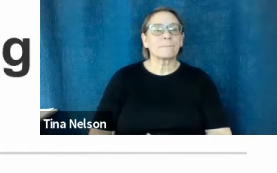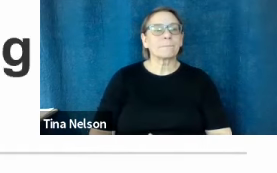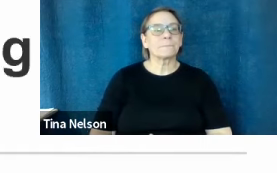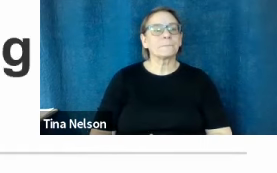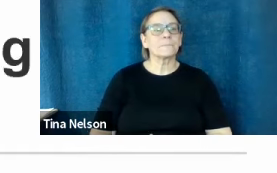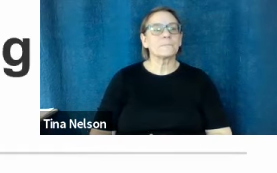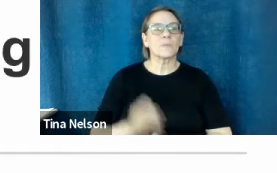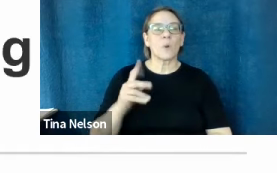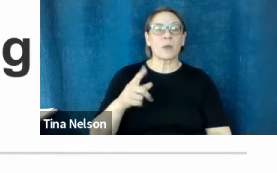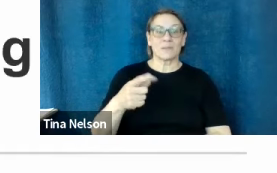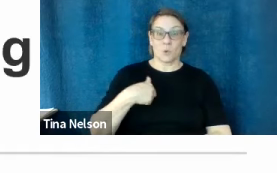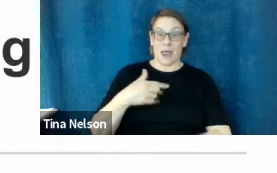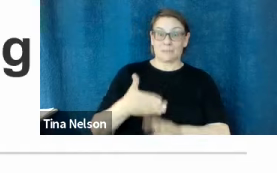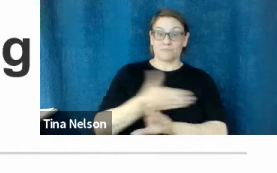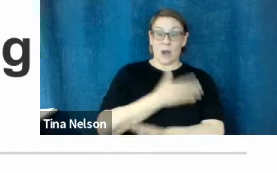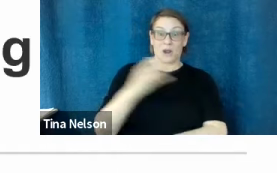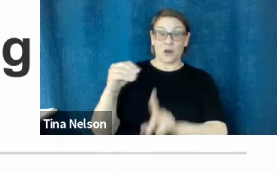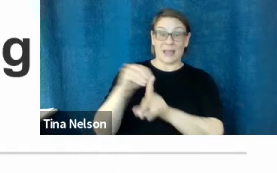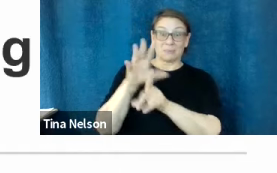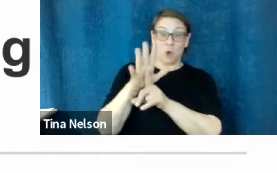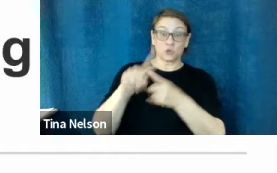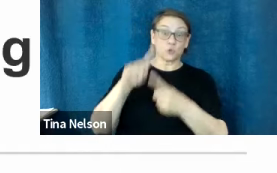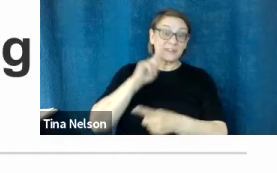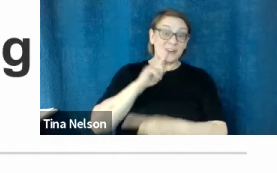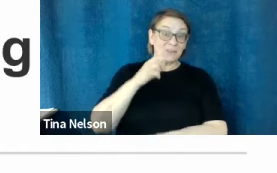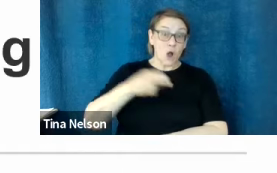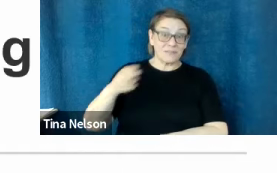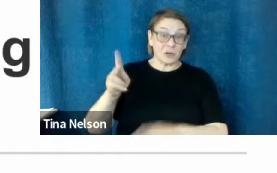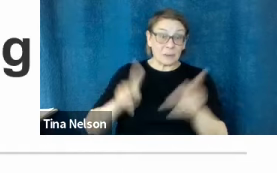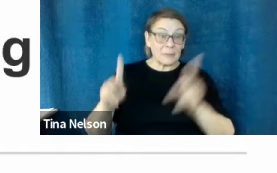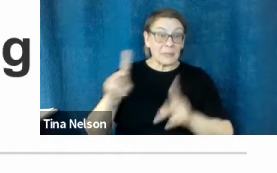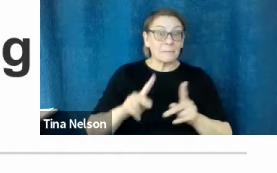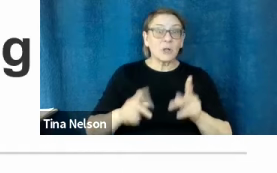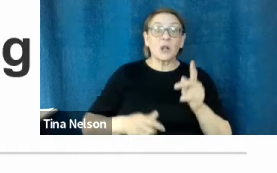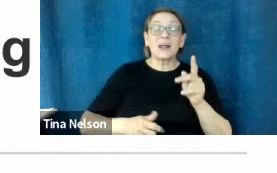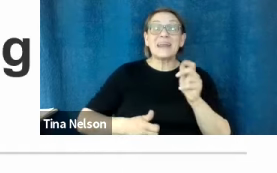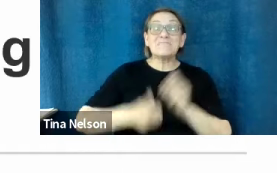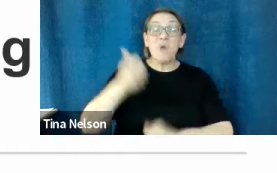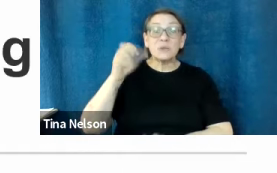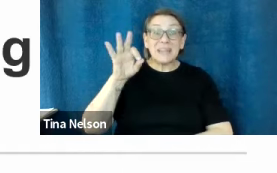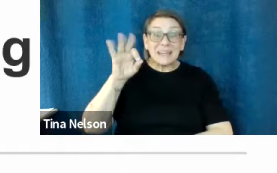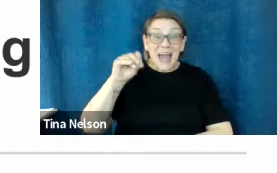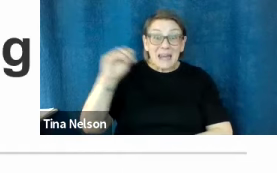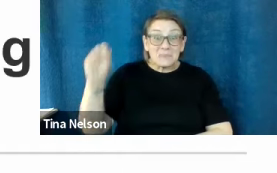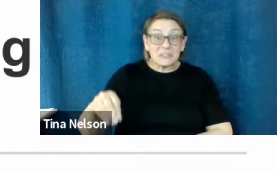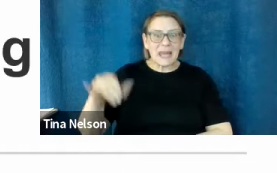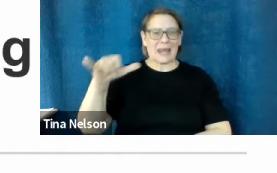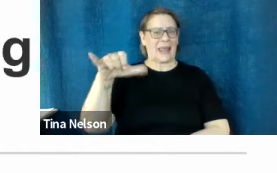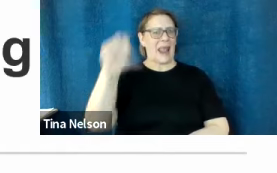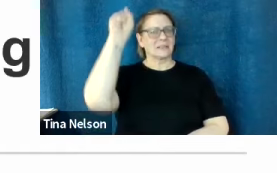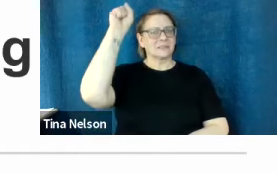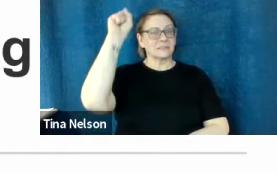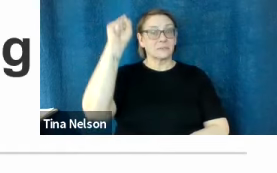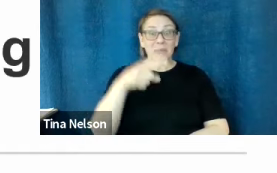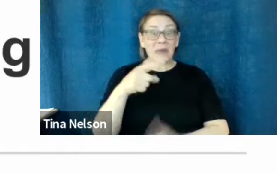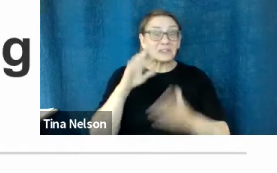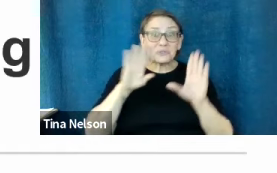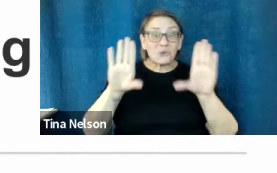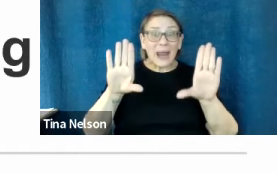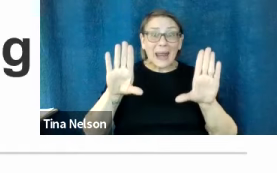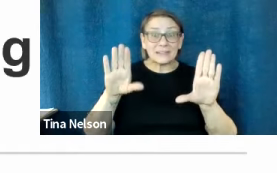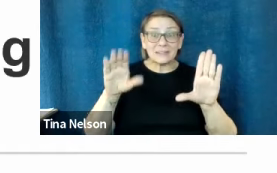Okay. Have you had prior exposure to deaf or hard of hearing people? Resounding over 90%, which is, which is great. This is a